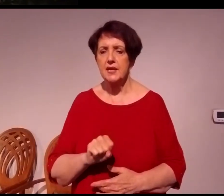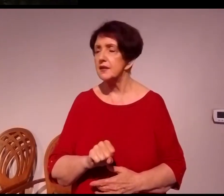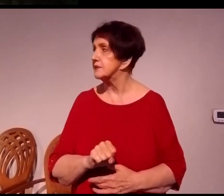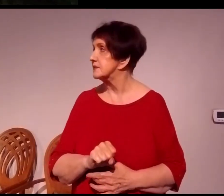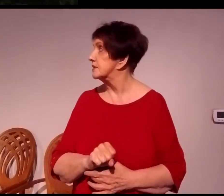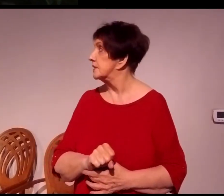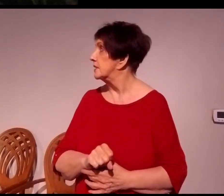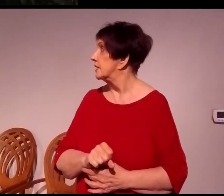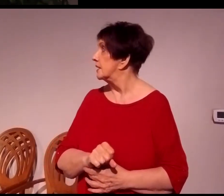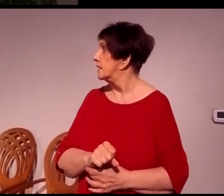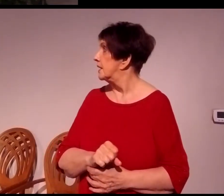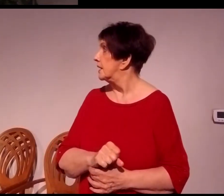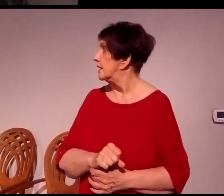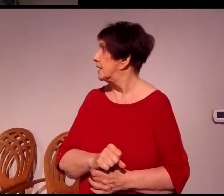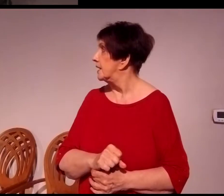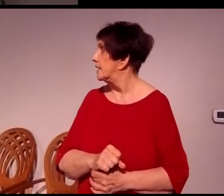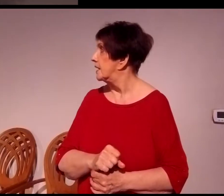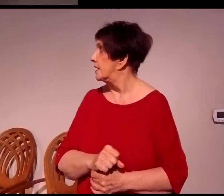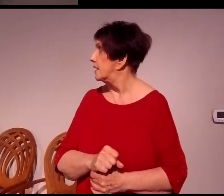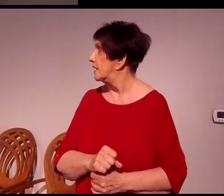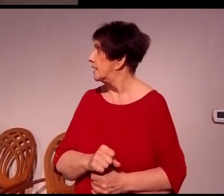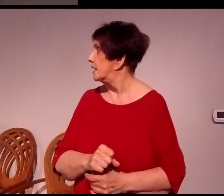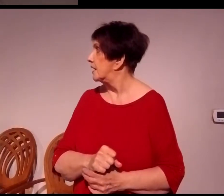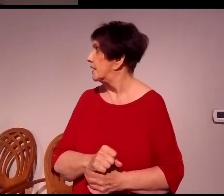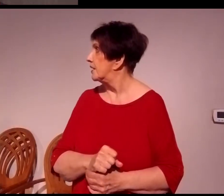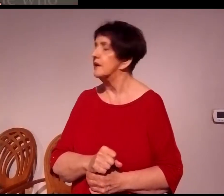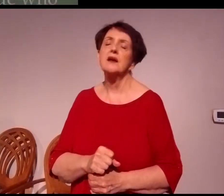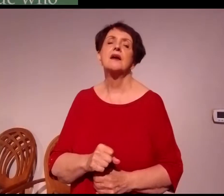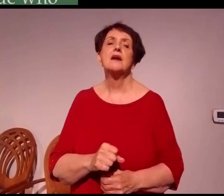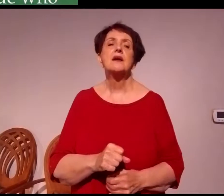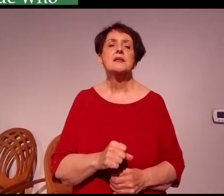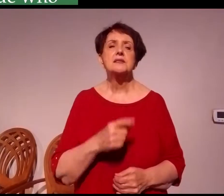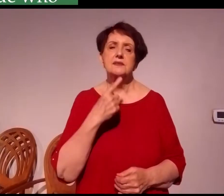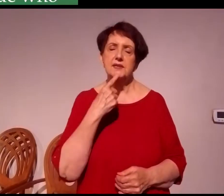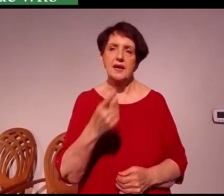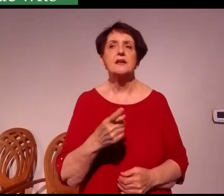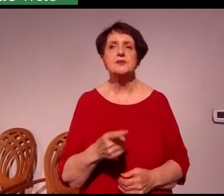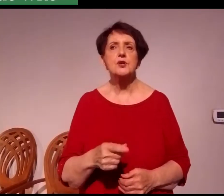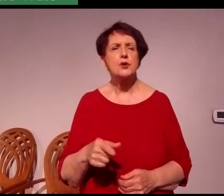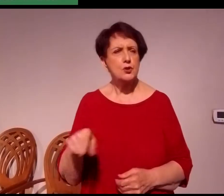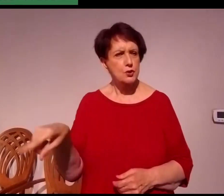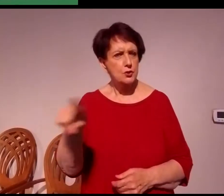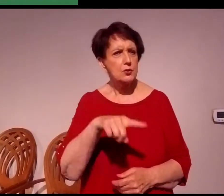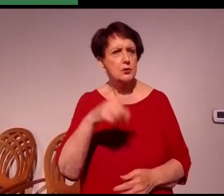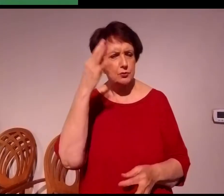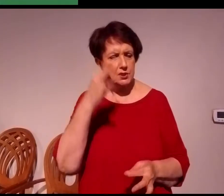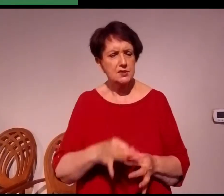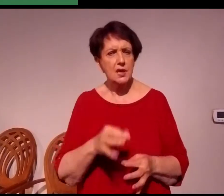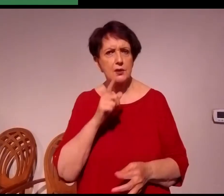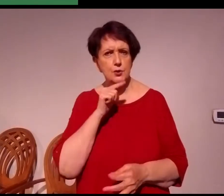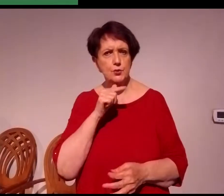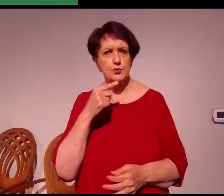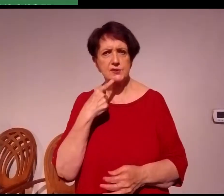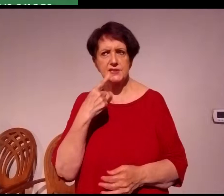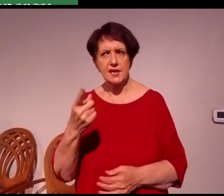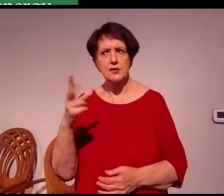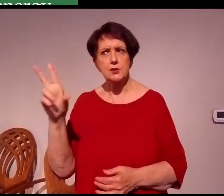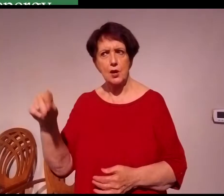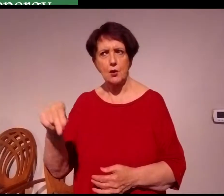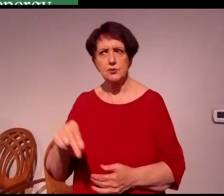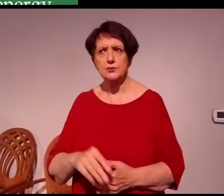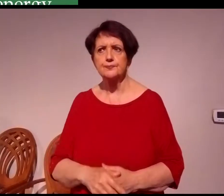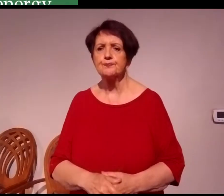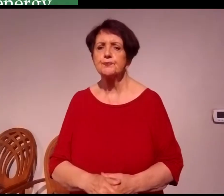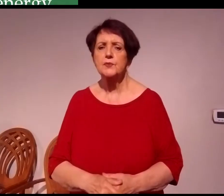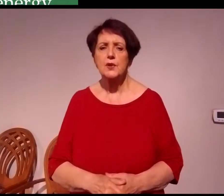I'm just going to say James. James, in our book, The Power of No, he says this: you decide whom you say no to. You are entitled to choose